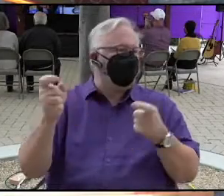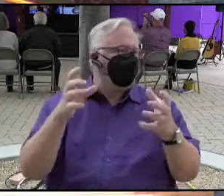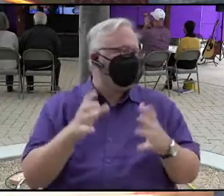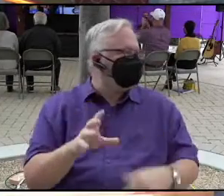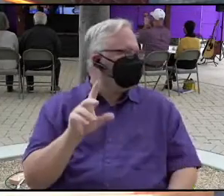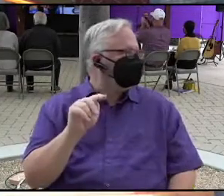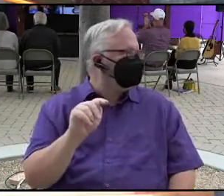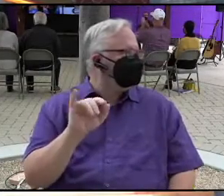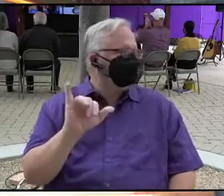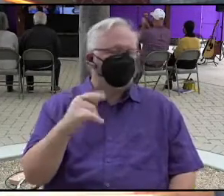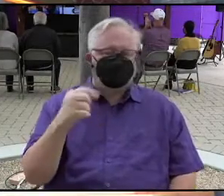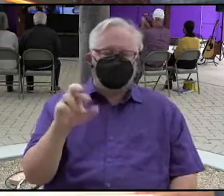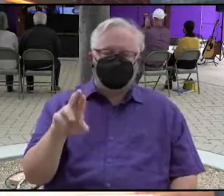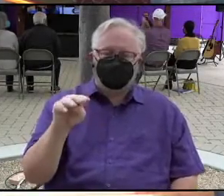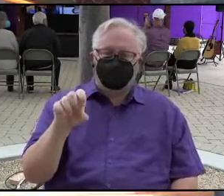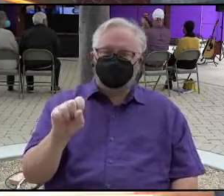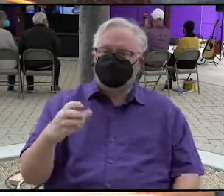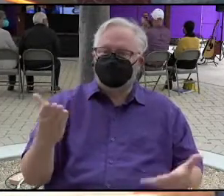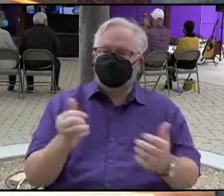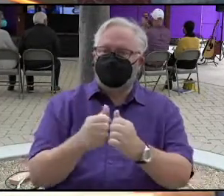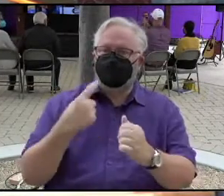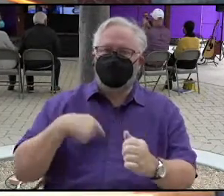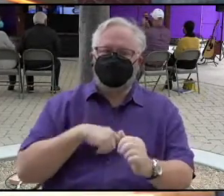is with us. Fantastic.